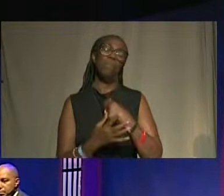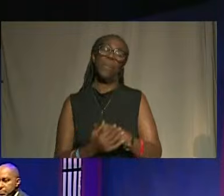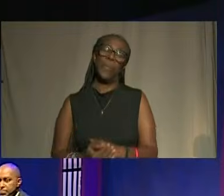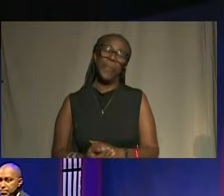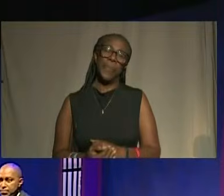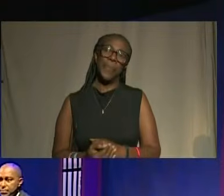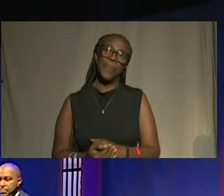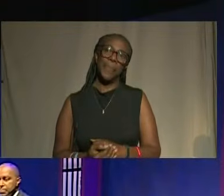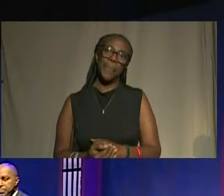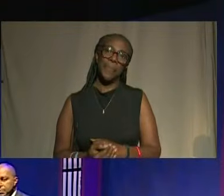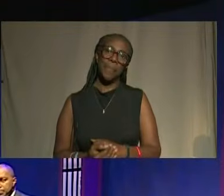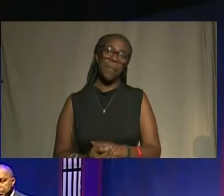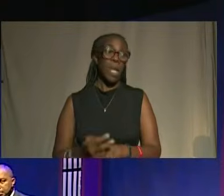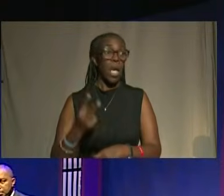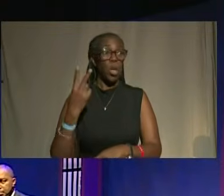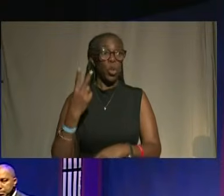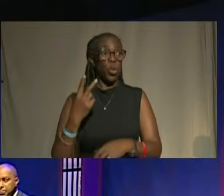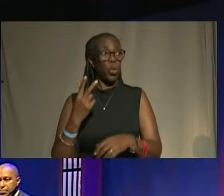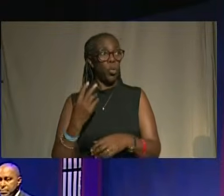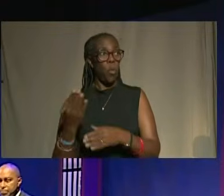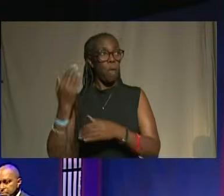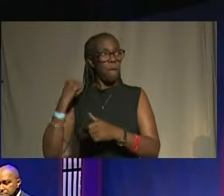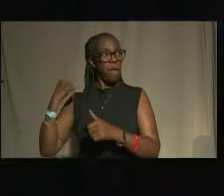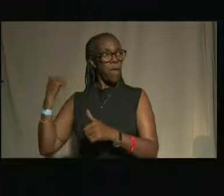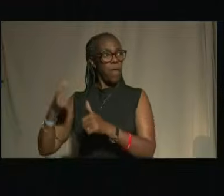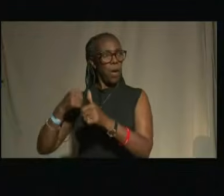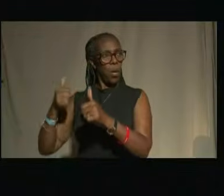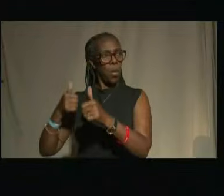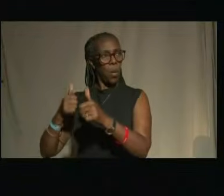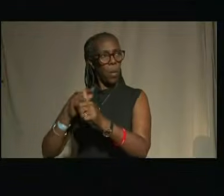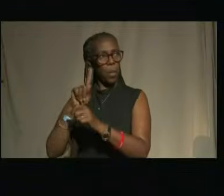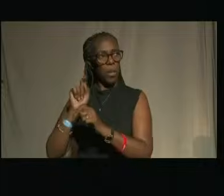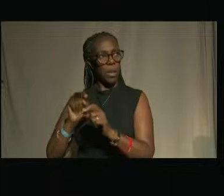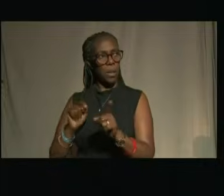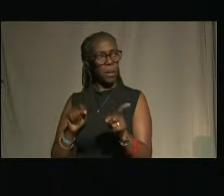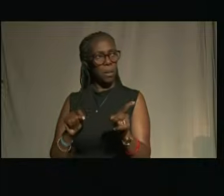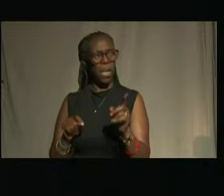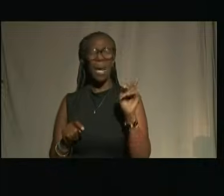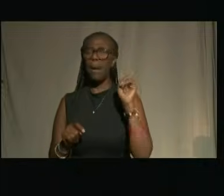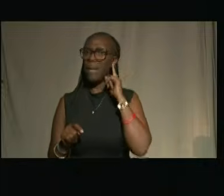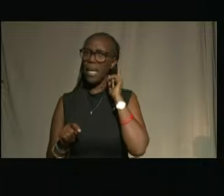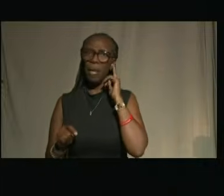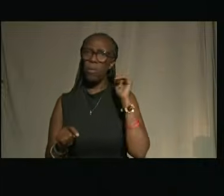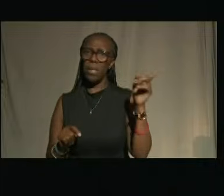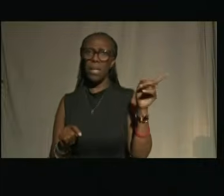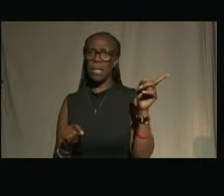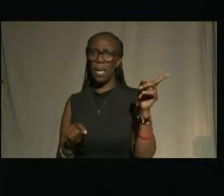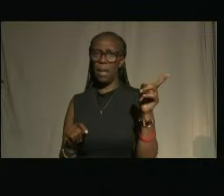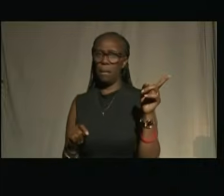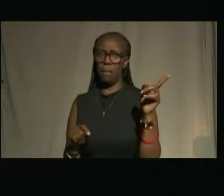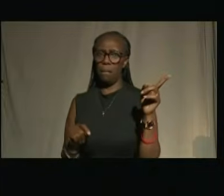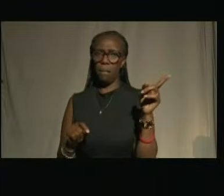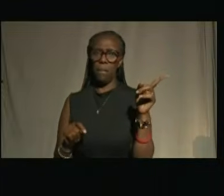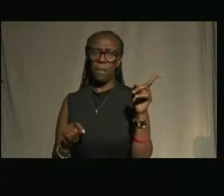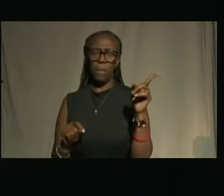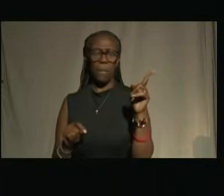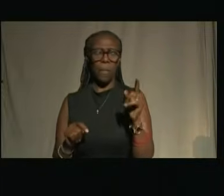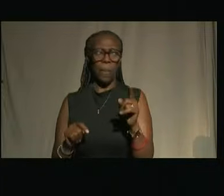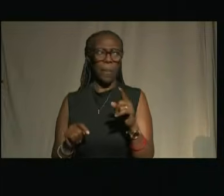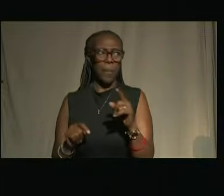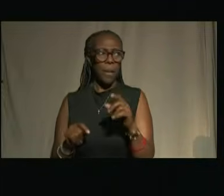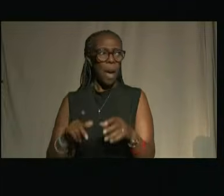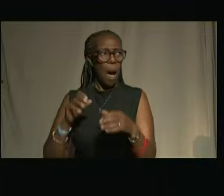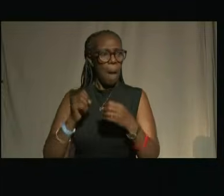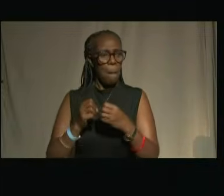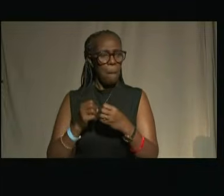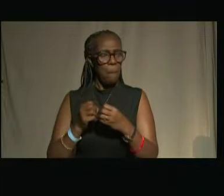of your two follow-up questions? The first one, yes. Proceed. The JLP government has presided over macroeconomic stability. Public debt has